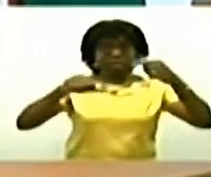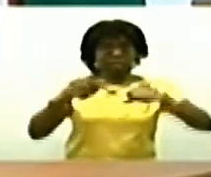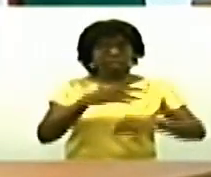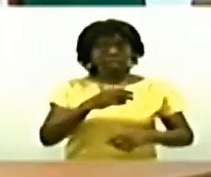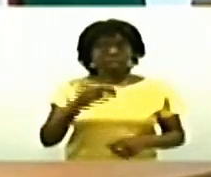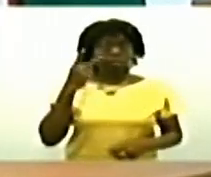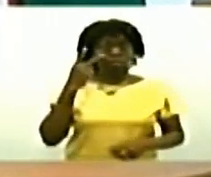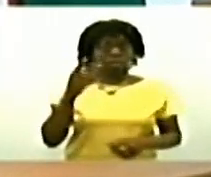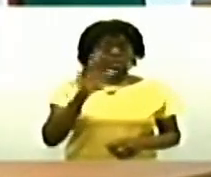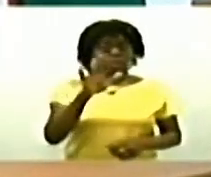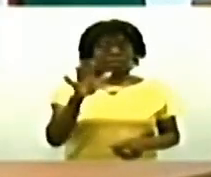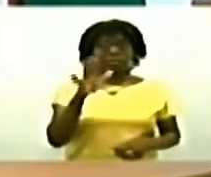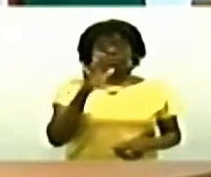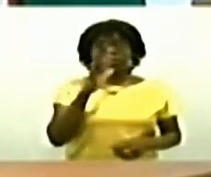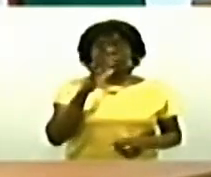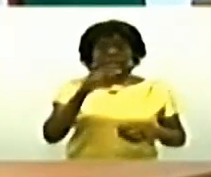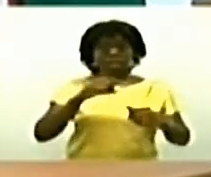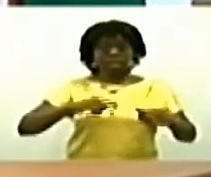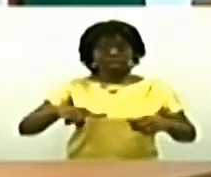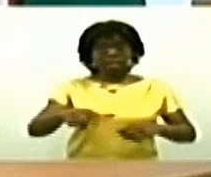motherland, what I see.